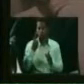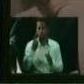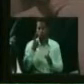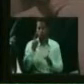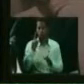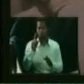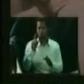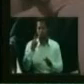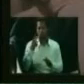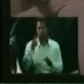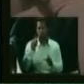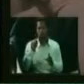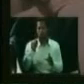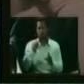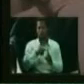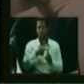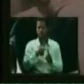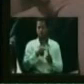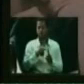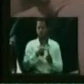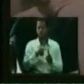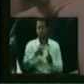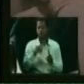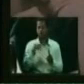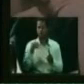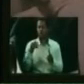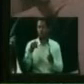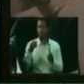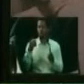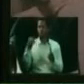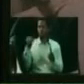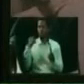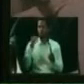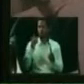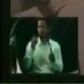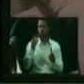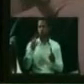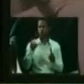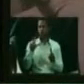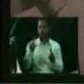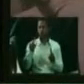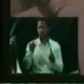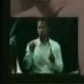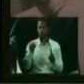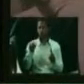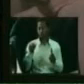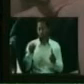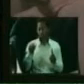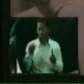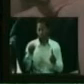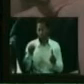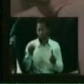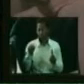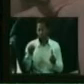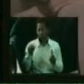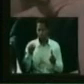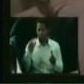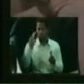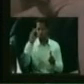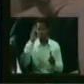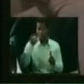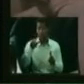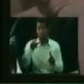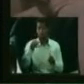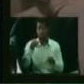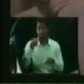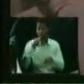question at the end of the period, which is August 20th or July 30th, I believe it is. The question at the end of the period is, do